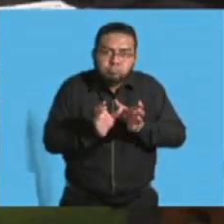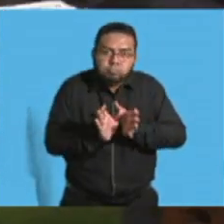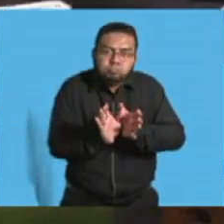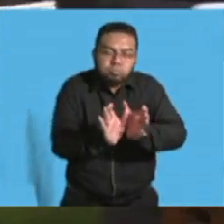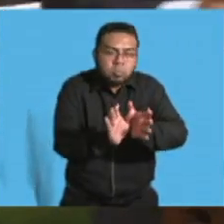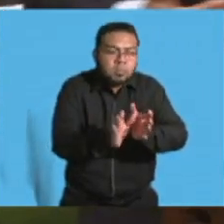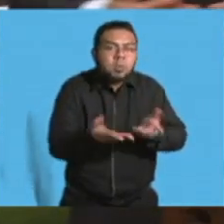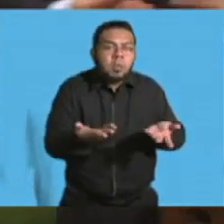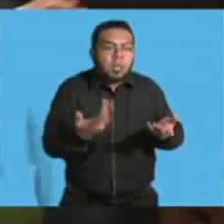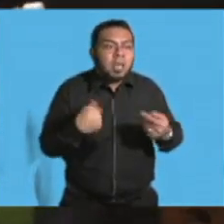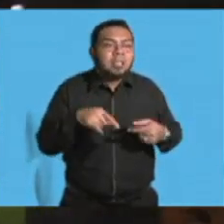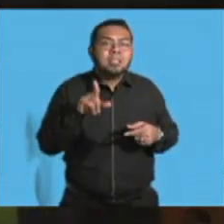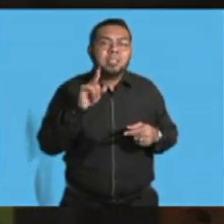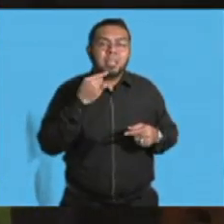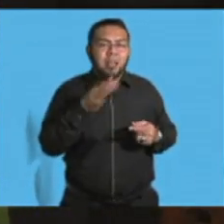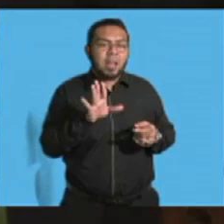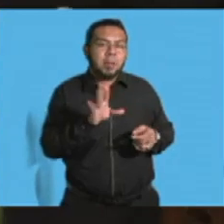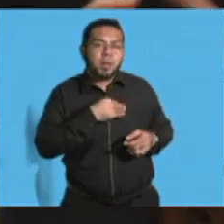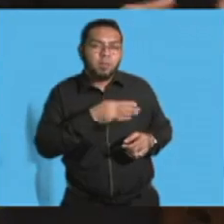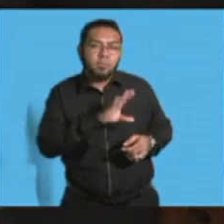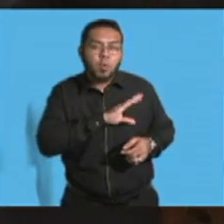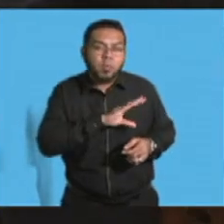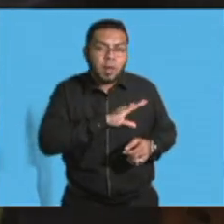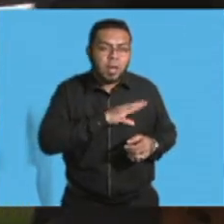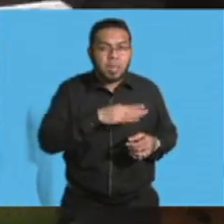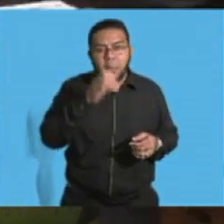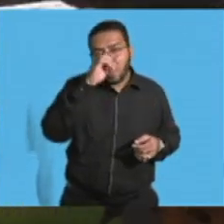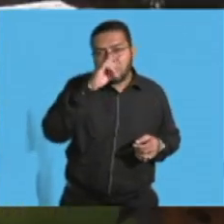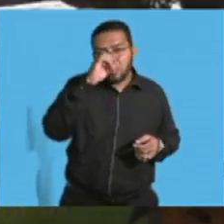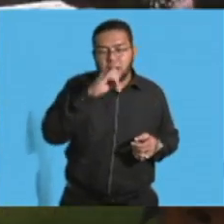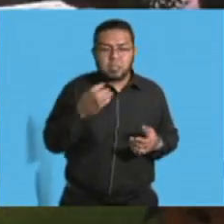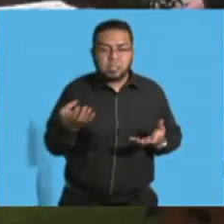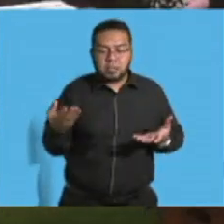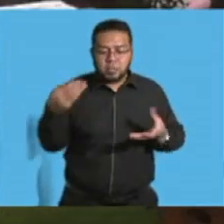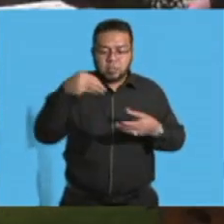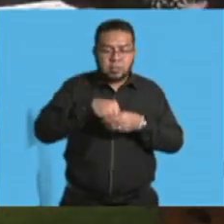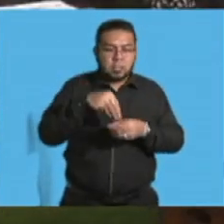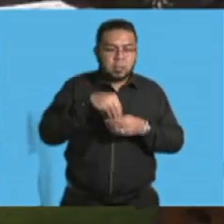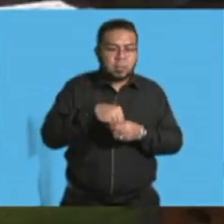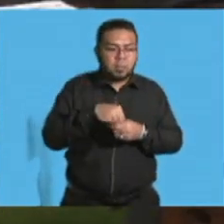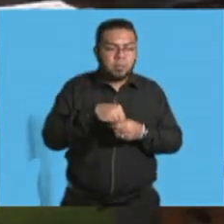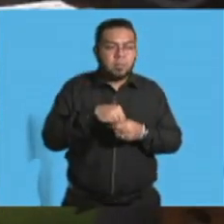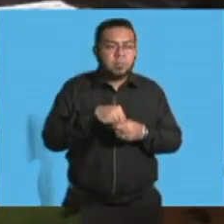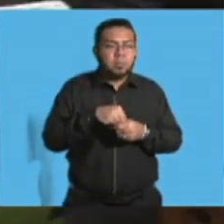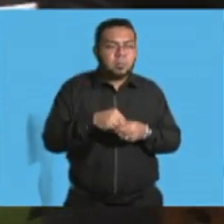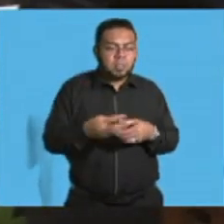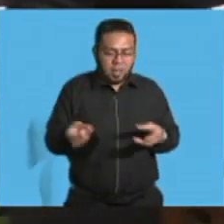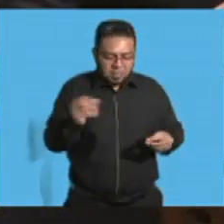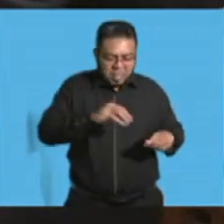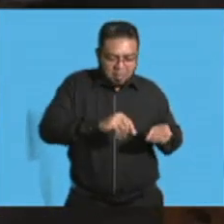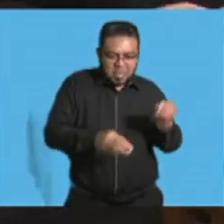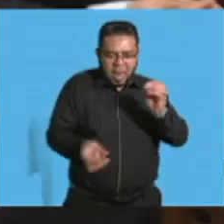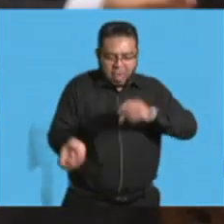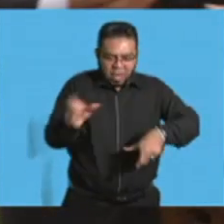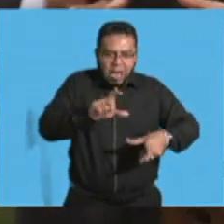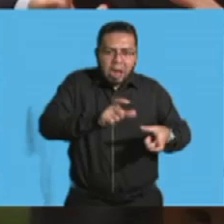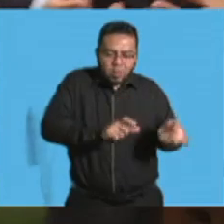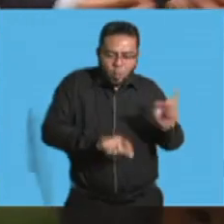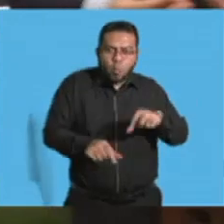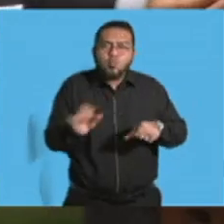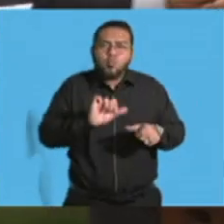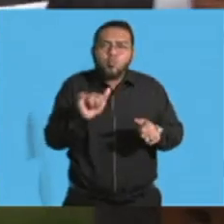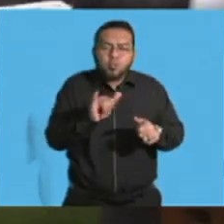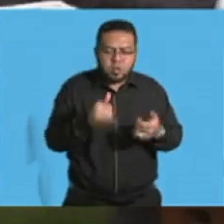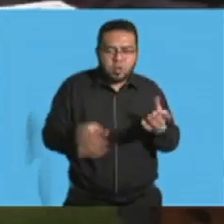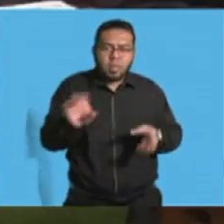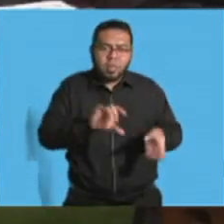Speaker, there's a bit of xenophobia, bit of ethnicity, all of this, you know, bit of a masala. You see which one you can catch,